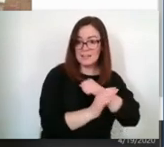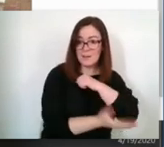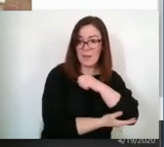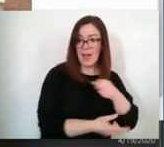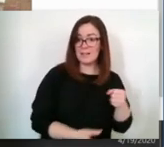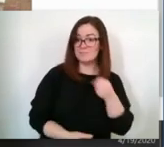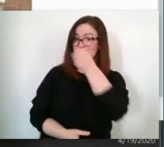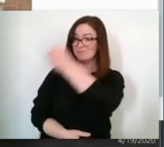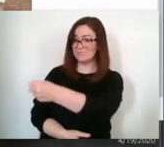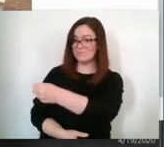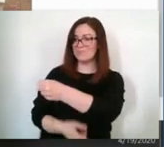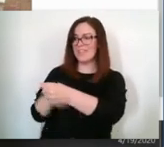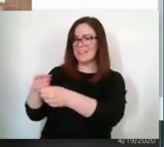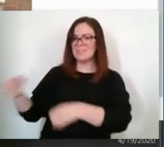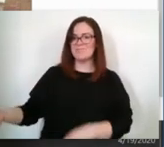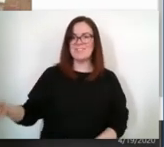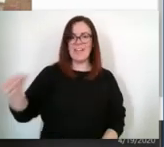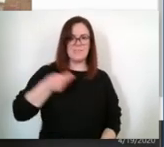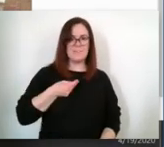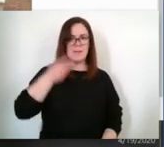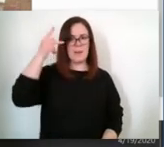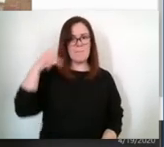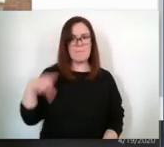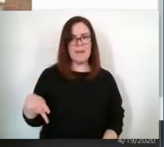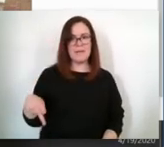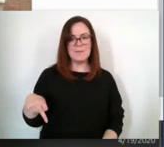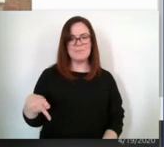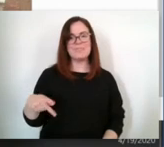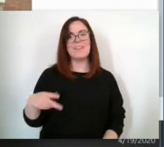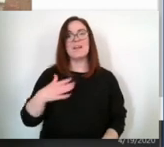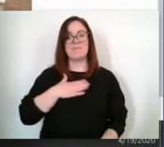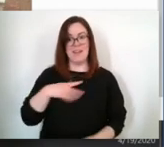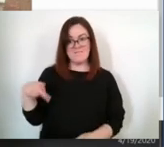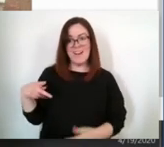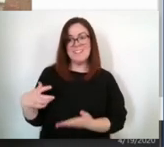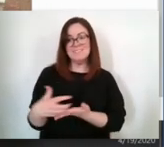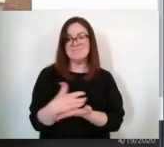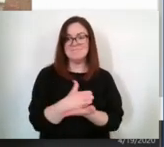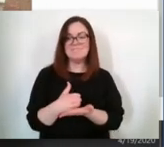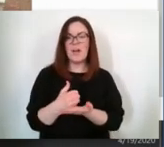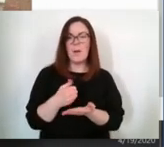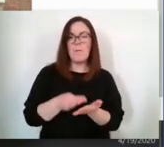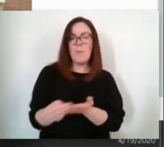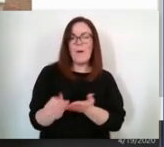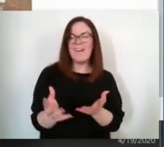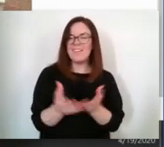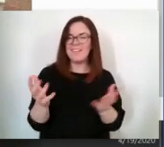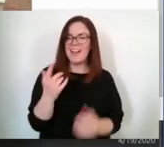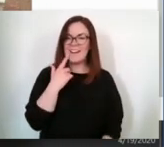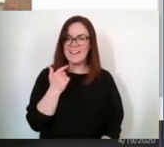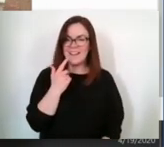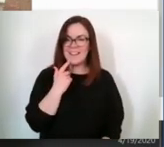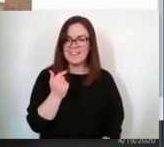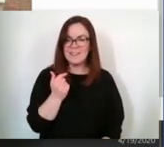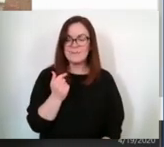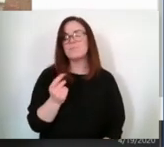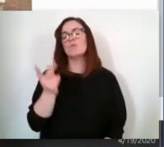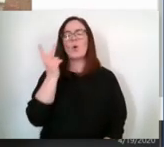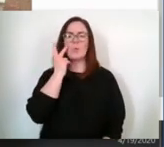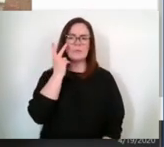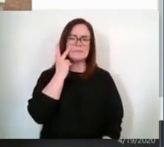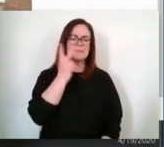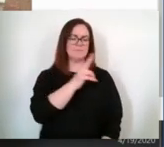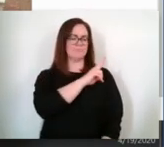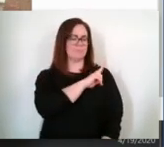a lot of candy. So there's Sam collecting all the garbage, and there's this little girl who was his neighbor at the